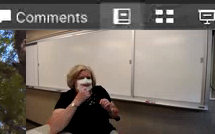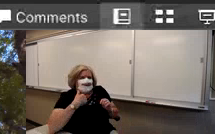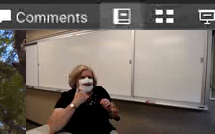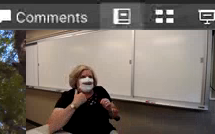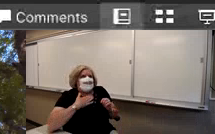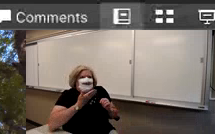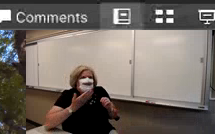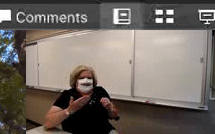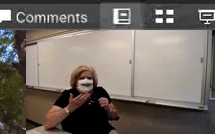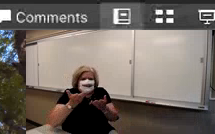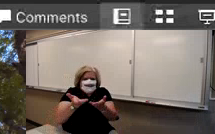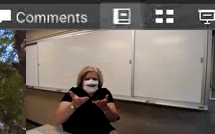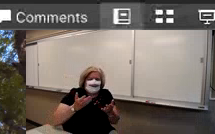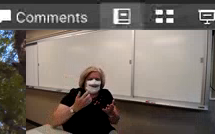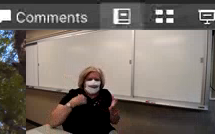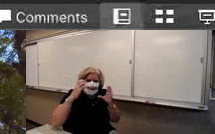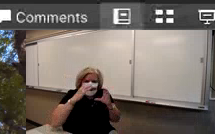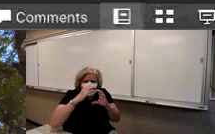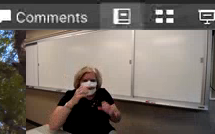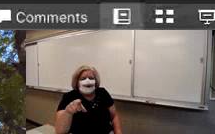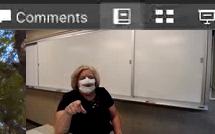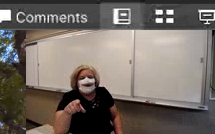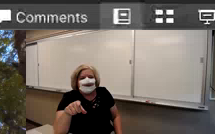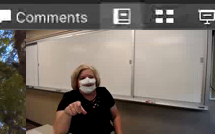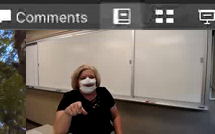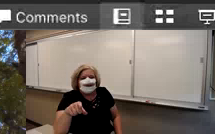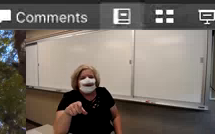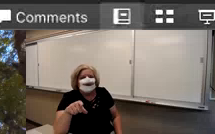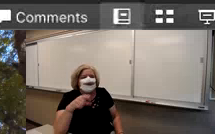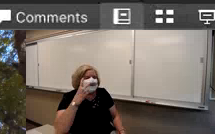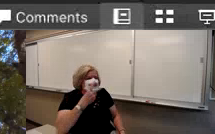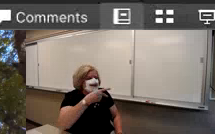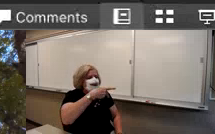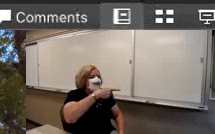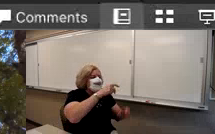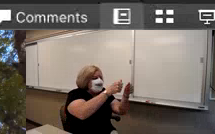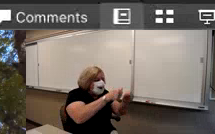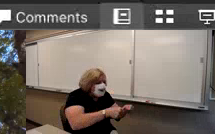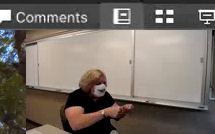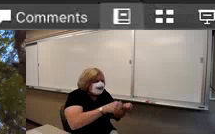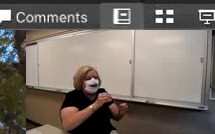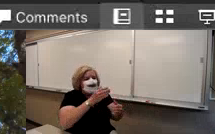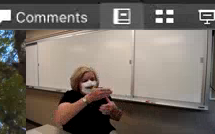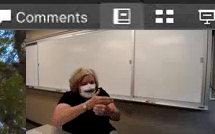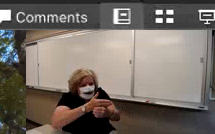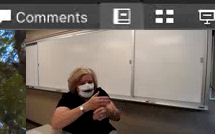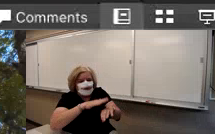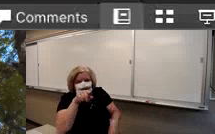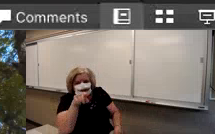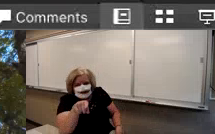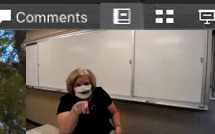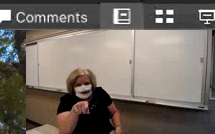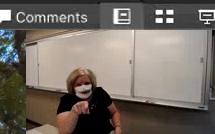Invite. So you should see like posts and files on here.